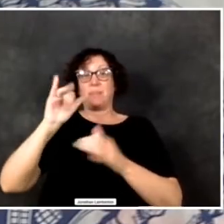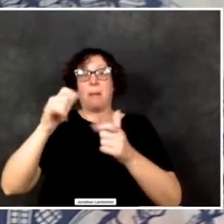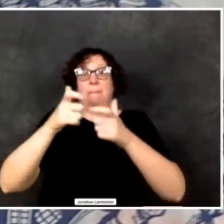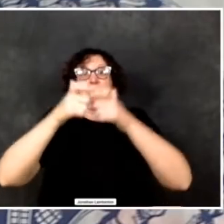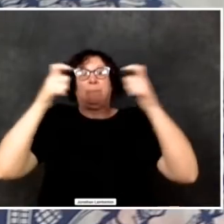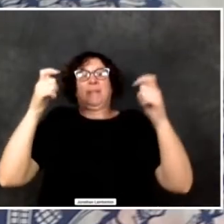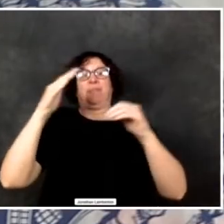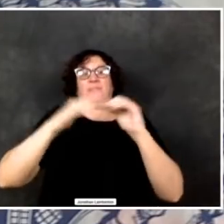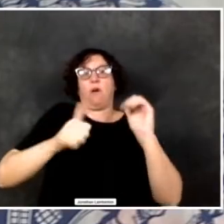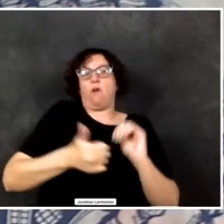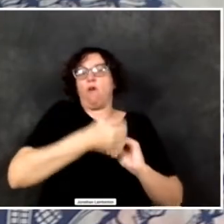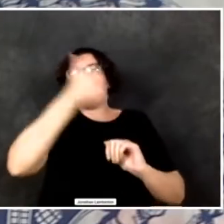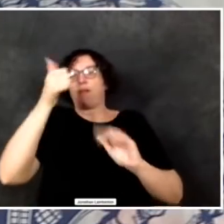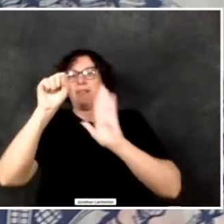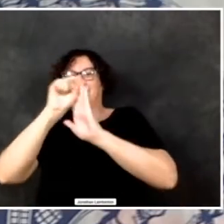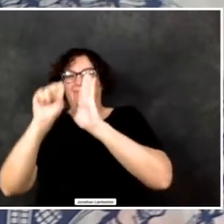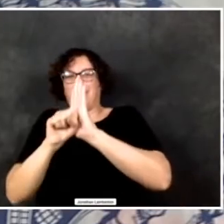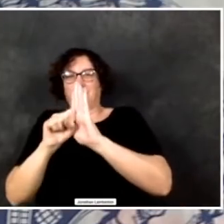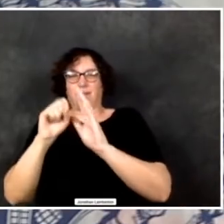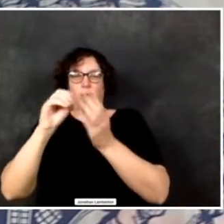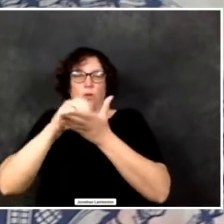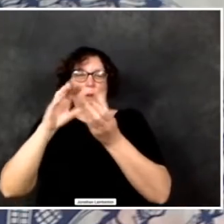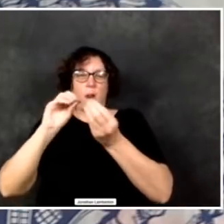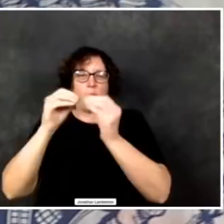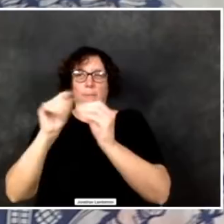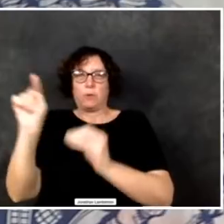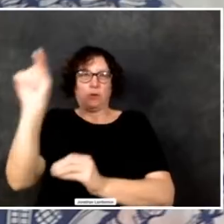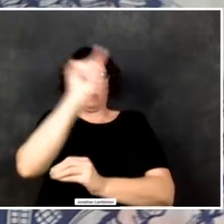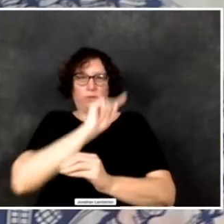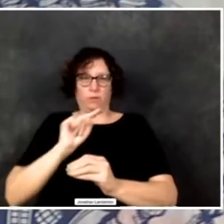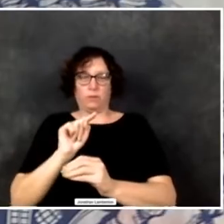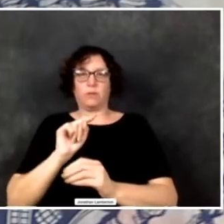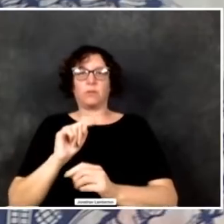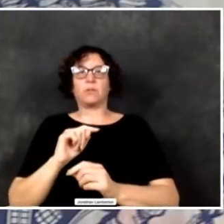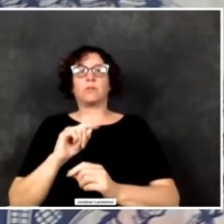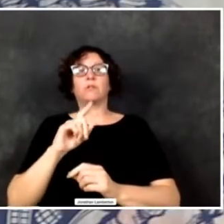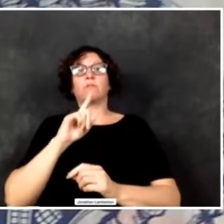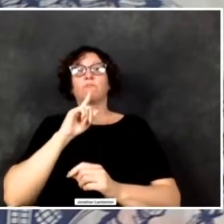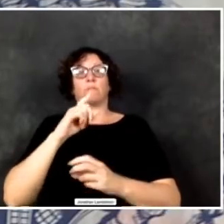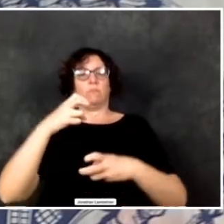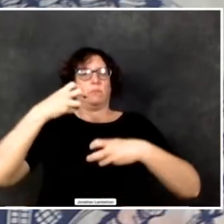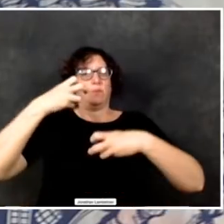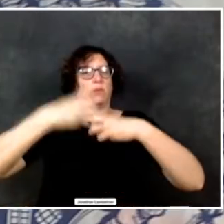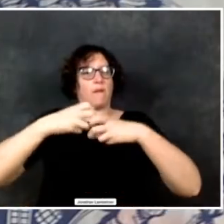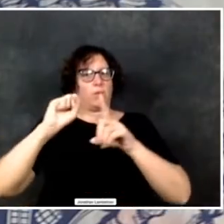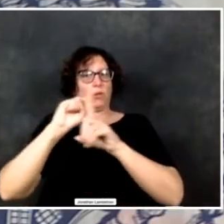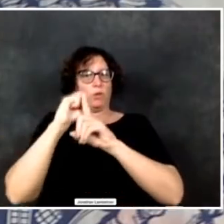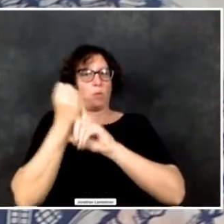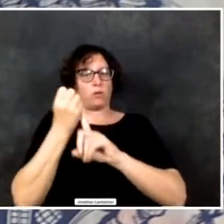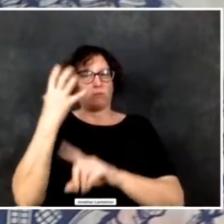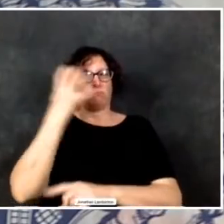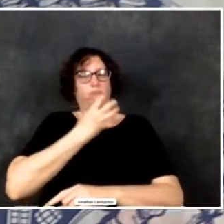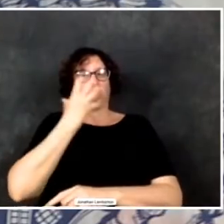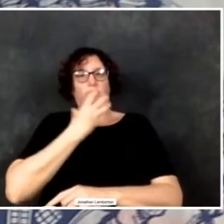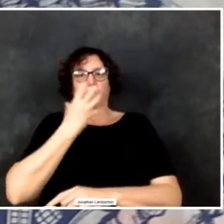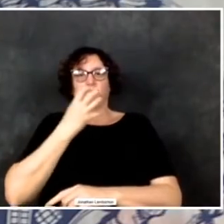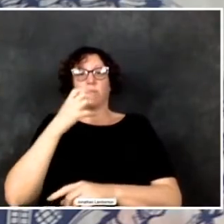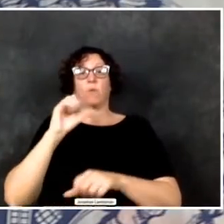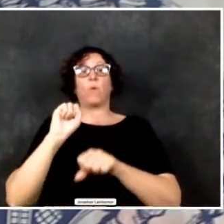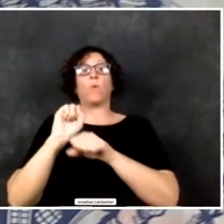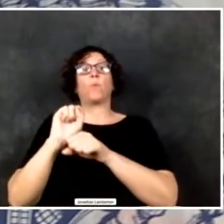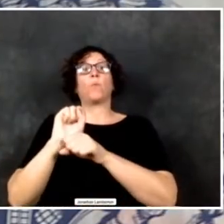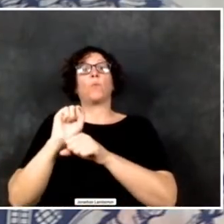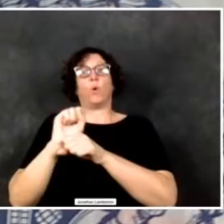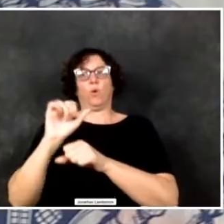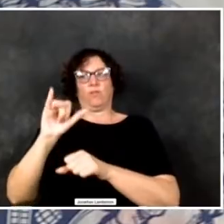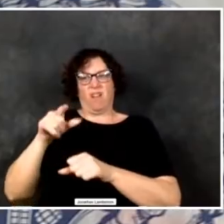So it's a massive, massive undertaking. But now it's really gathering steam, and we set that deadline because we need kids to get them, and